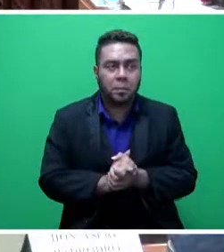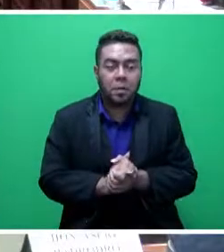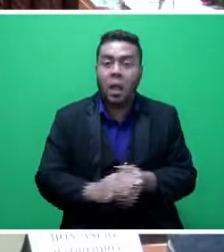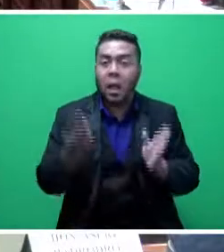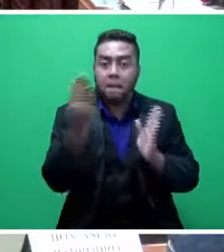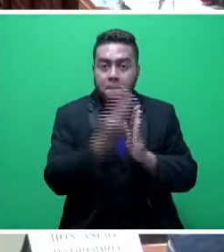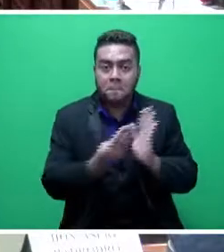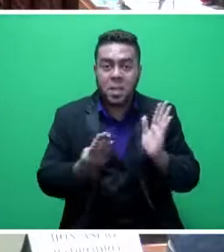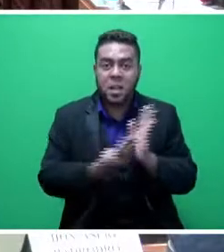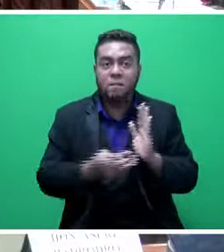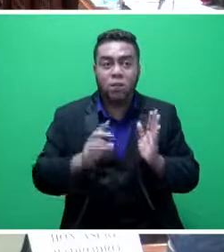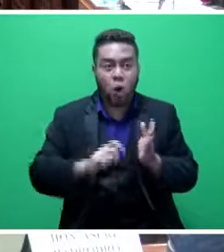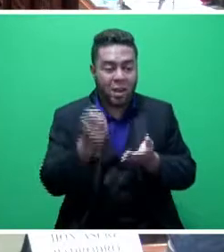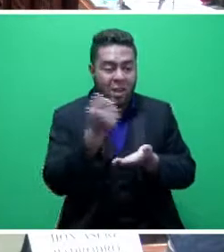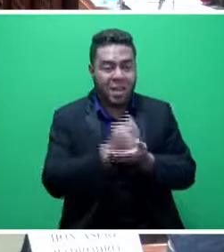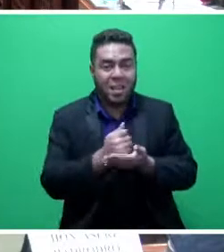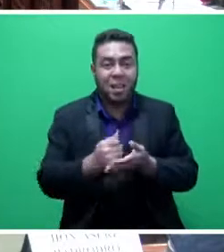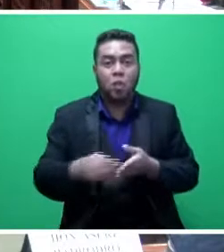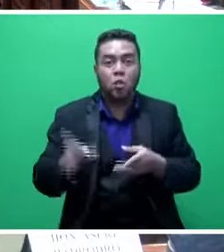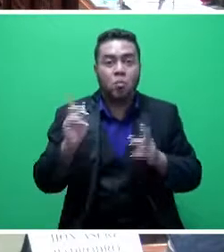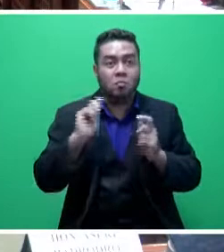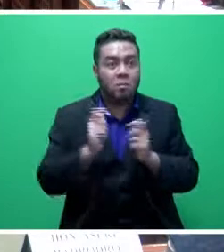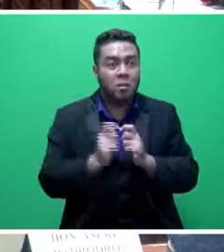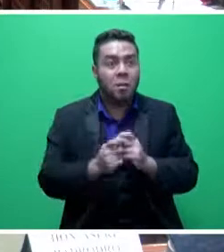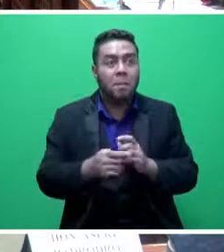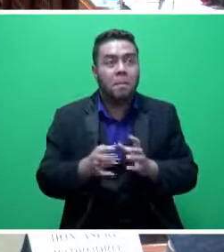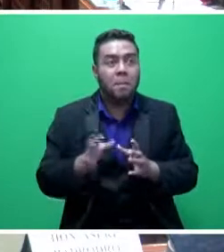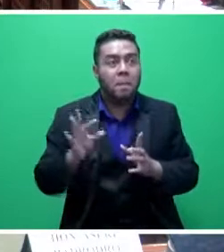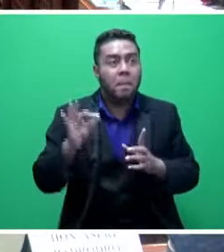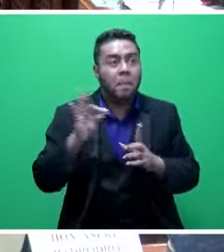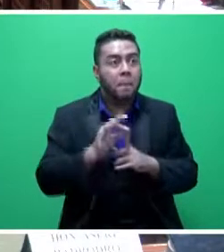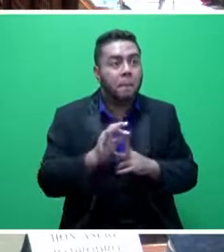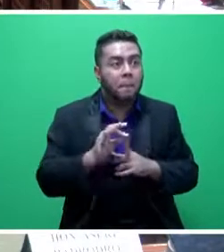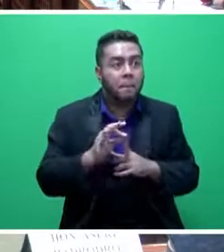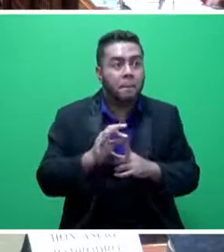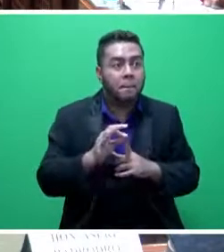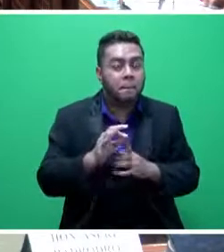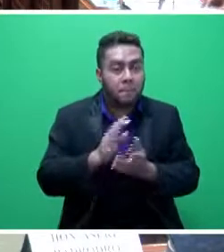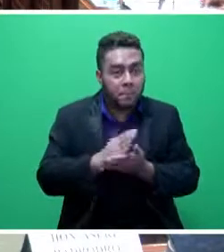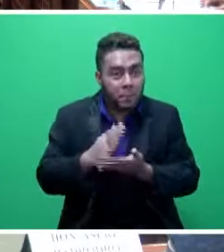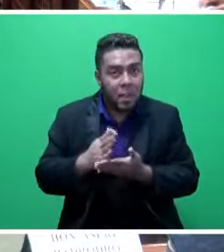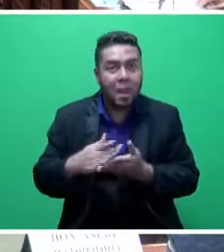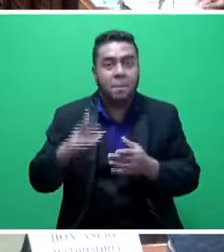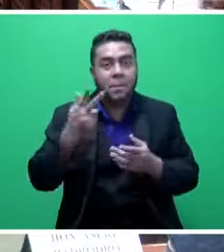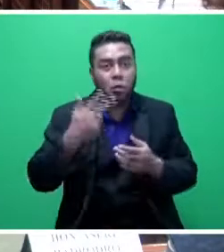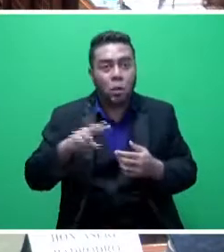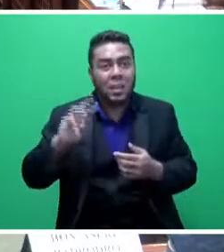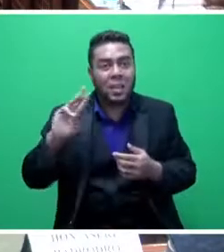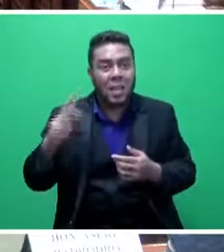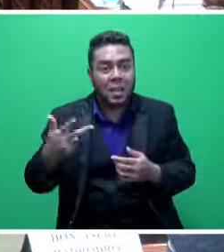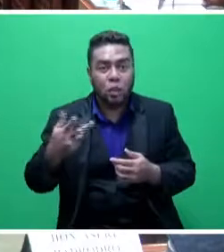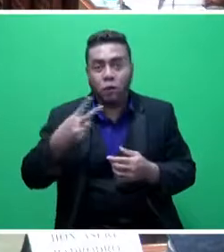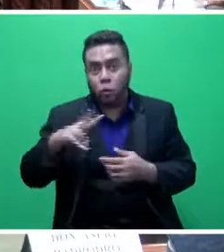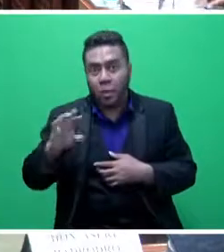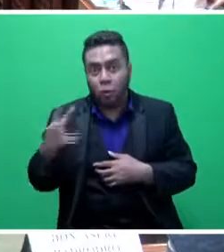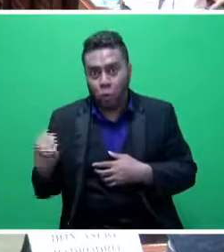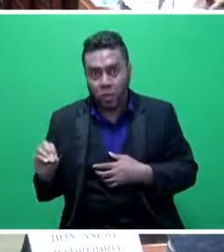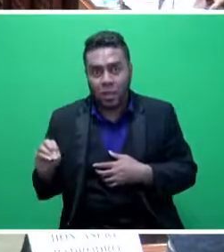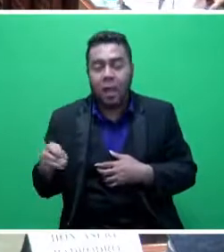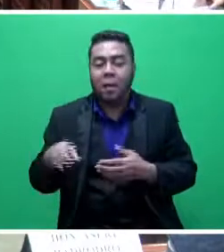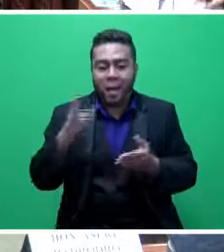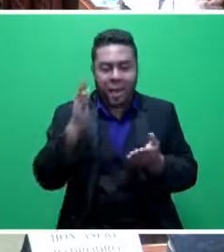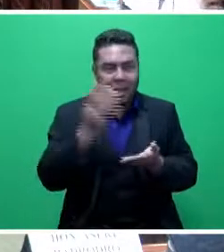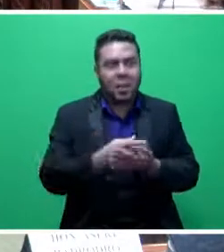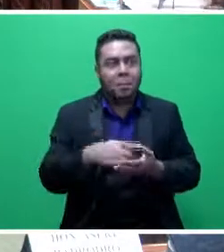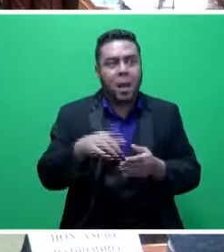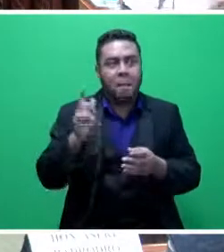an act to amend the Fiji National Provident Fund Act 2011, Bill number 28 of 2020, enacted by the Parliament